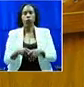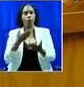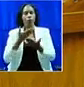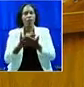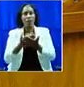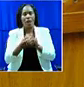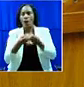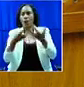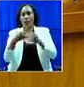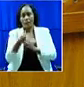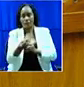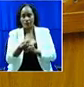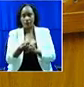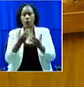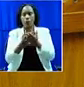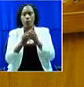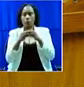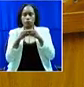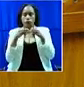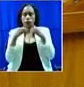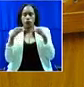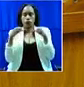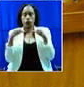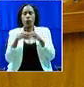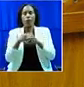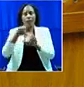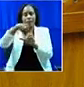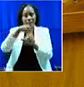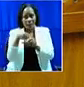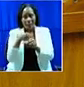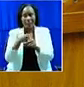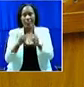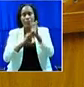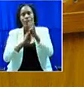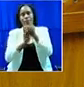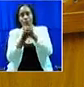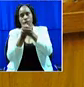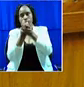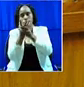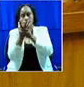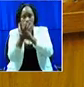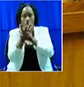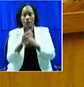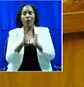stimulate investment and growth, to develop other economic sectors, and to